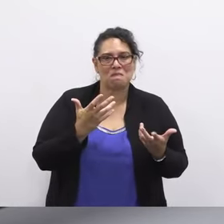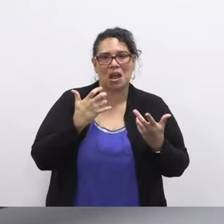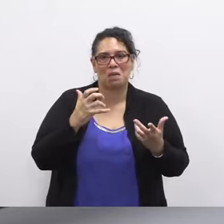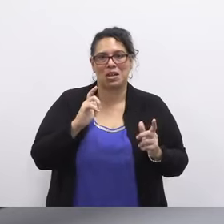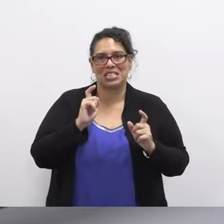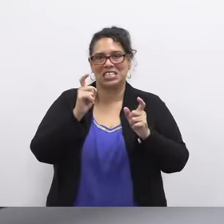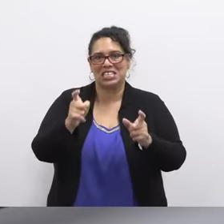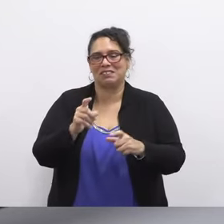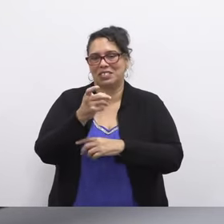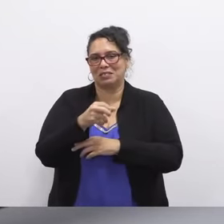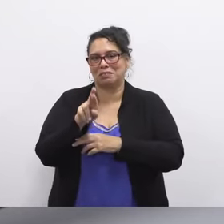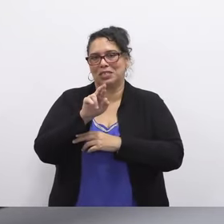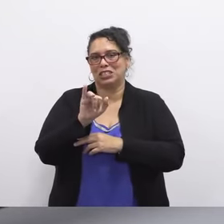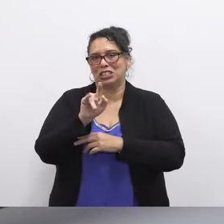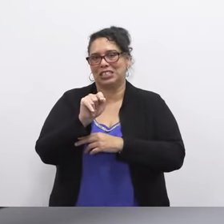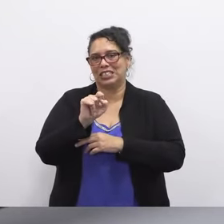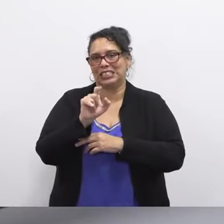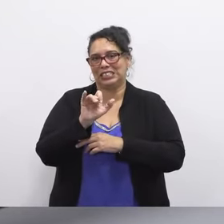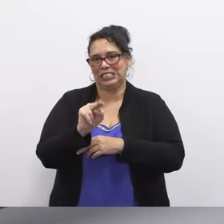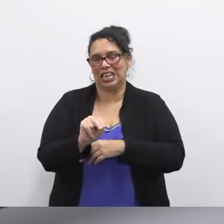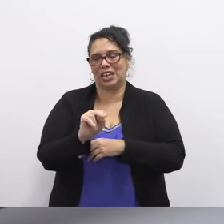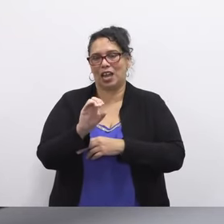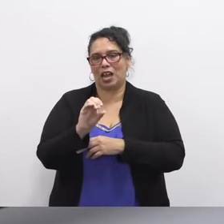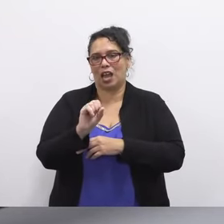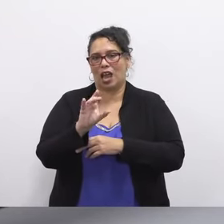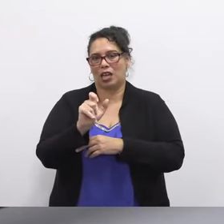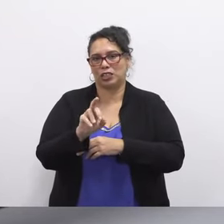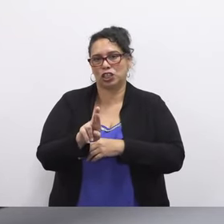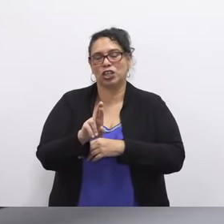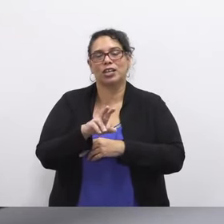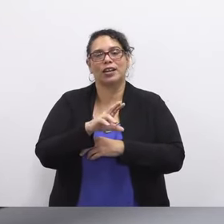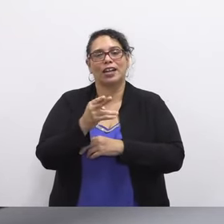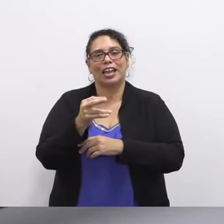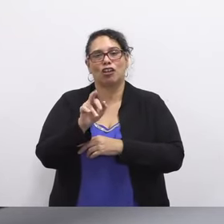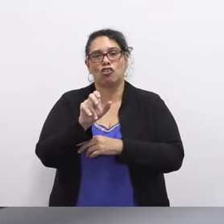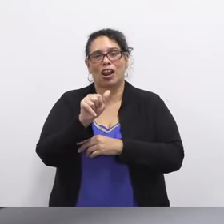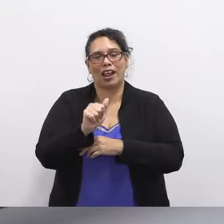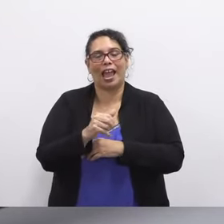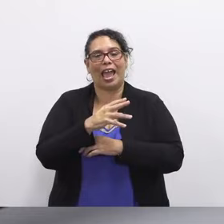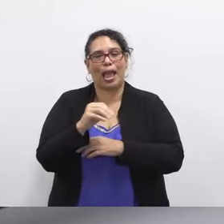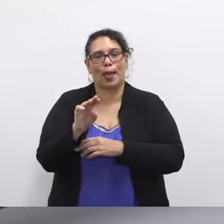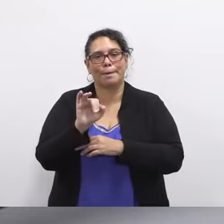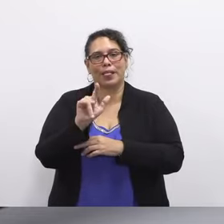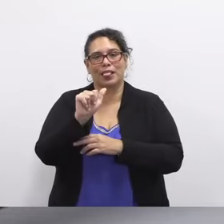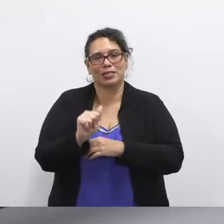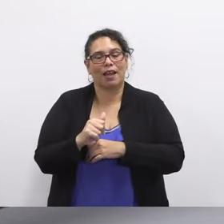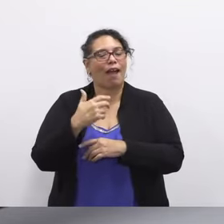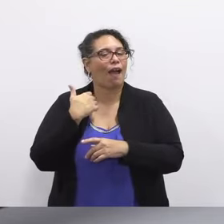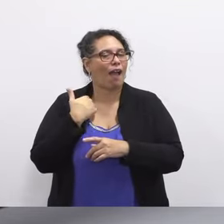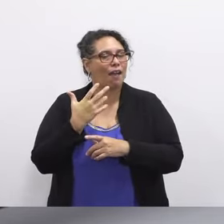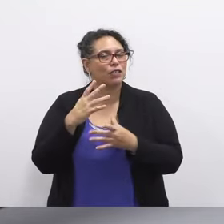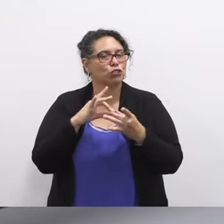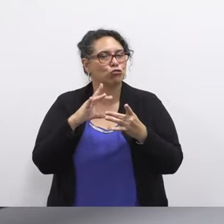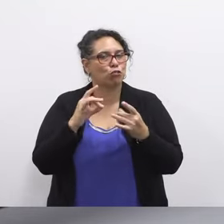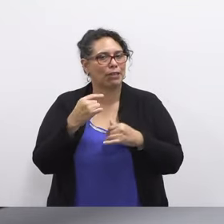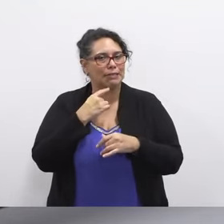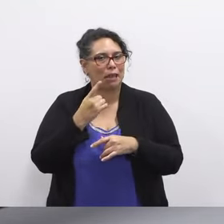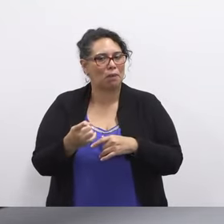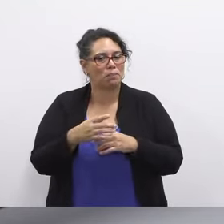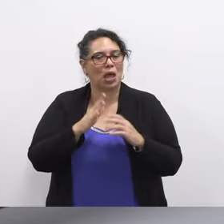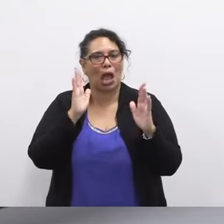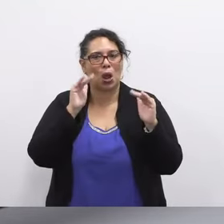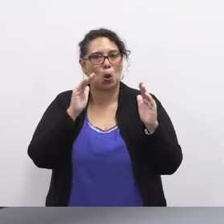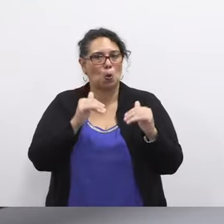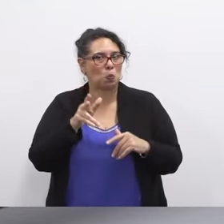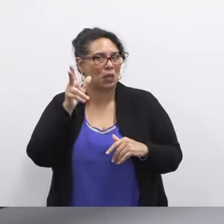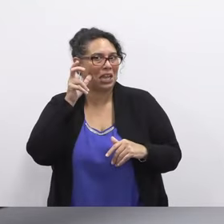who's probably listening as well. Oscar Herrera and Melissa have a story to tell. And so I hope that we'll hear more about them. So